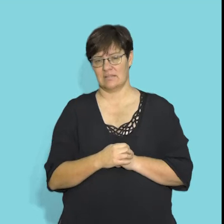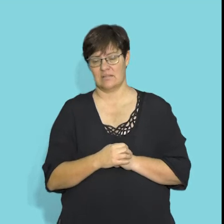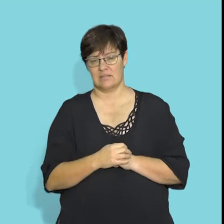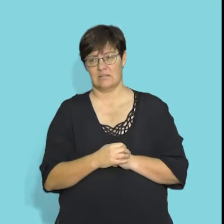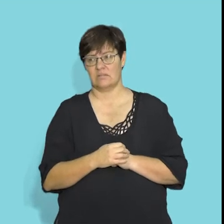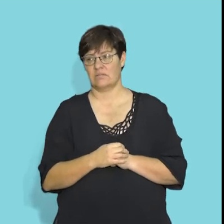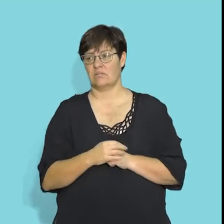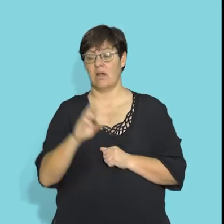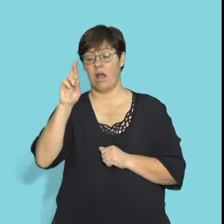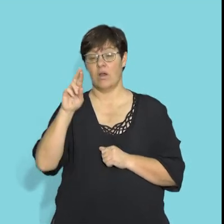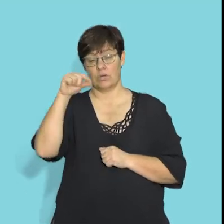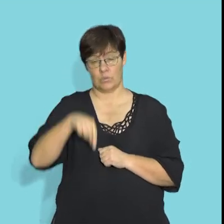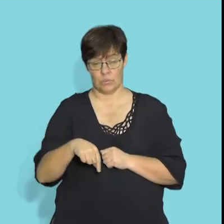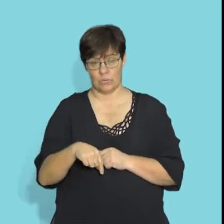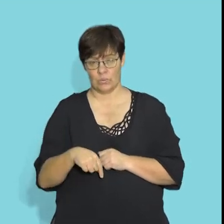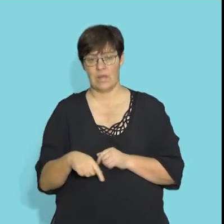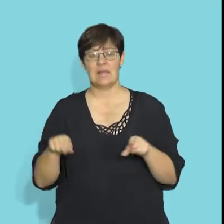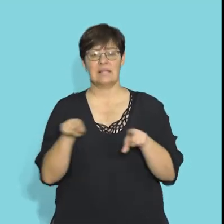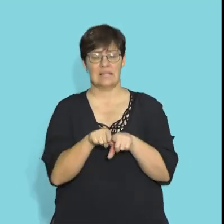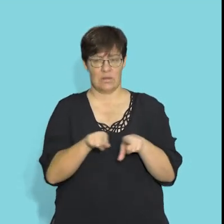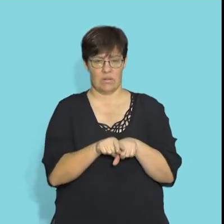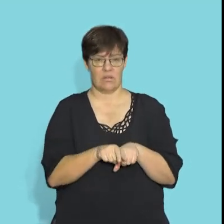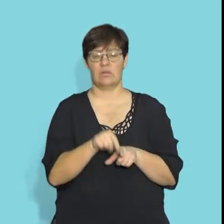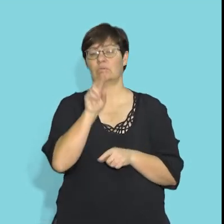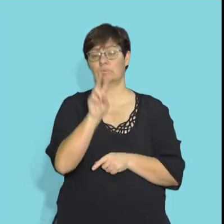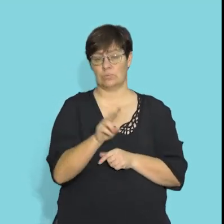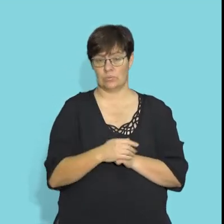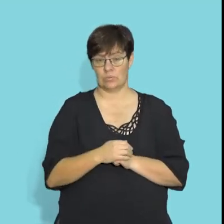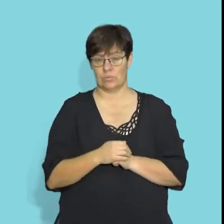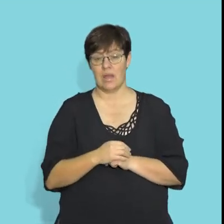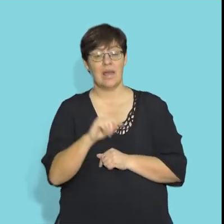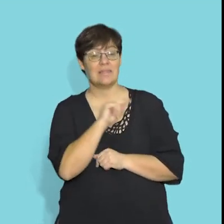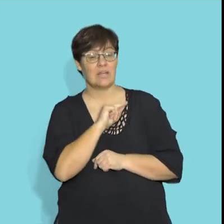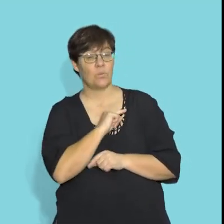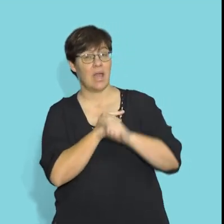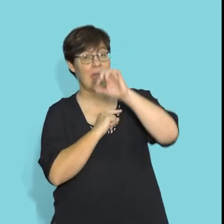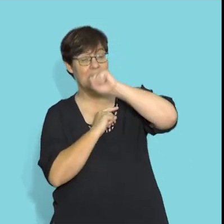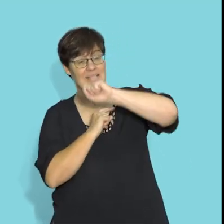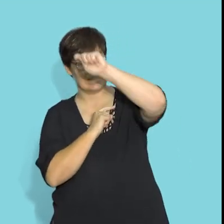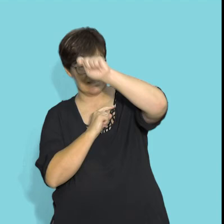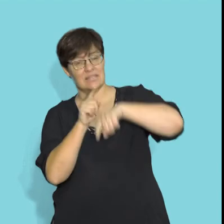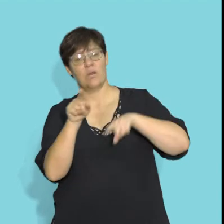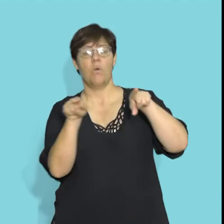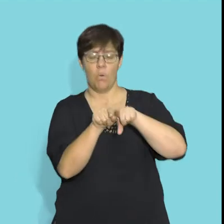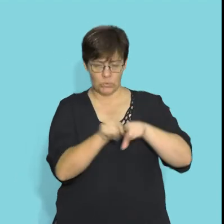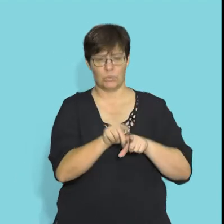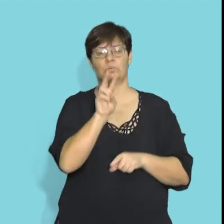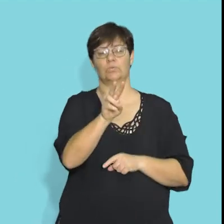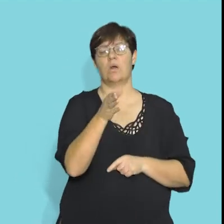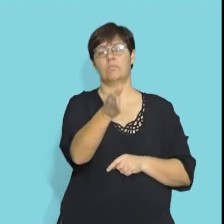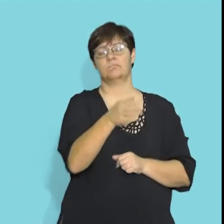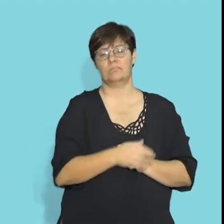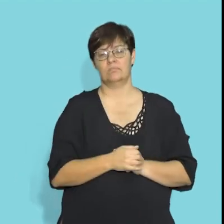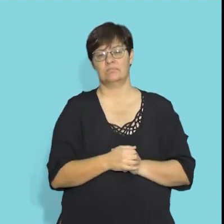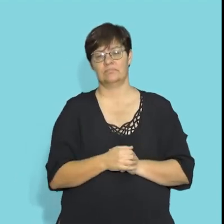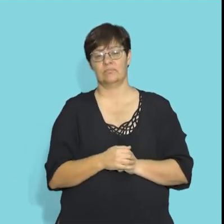this line RQ is equal to 2. And so therefore the gradient of line ST is also equal to